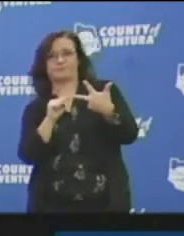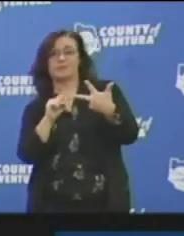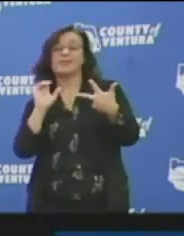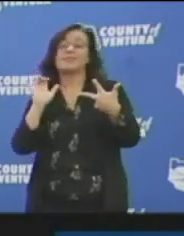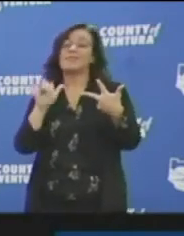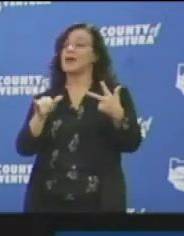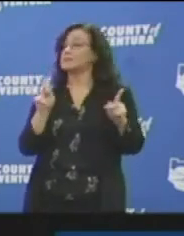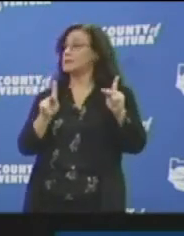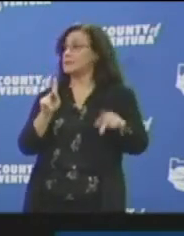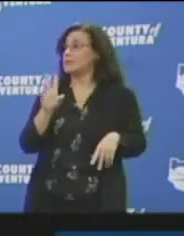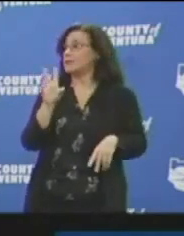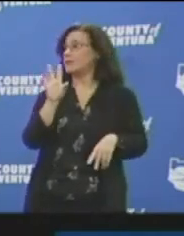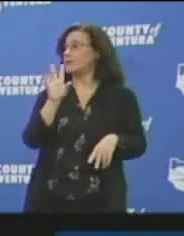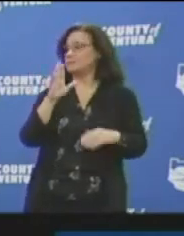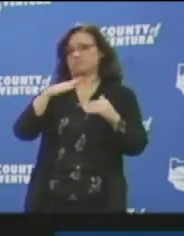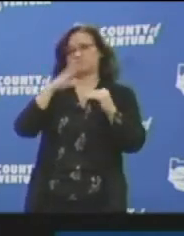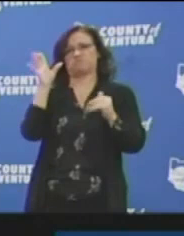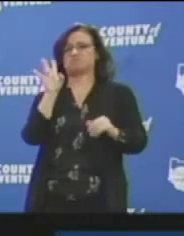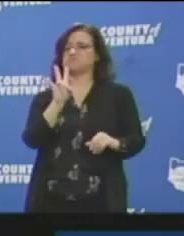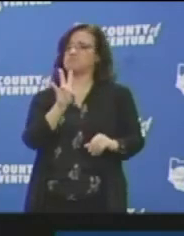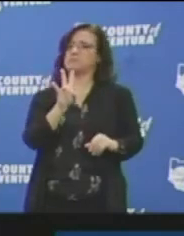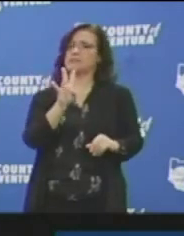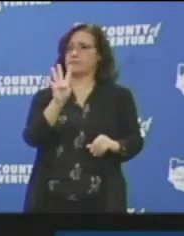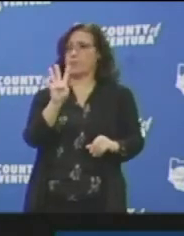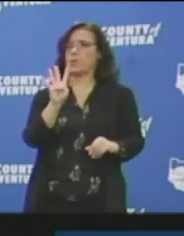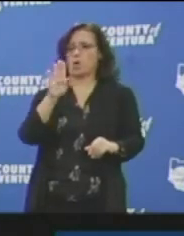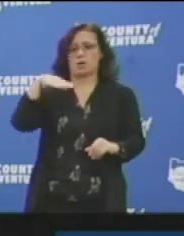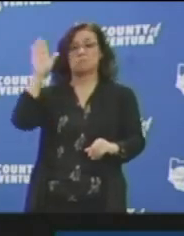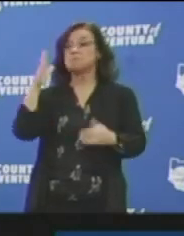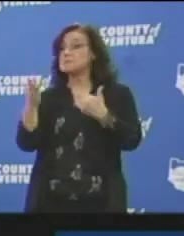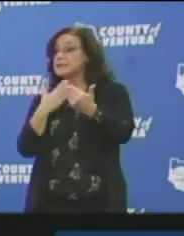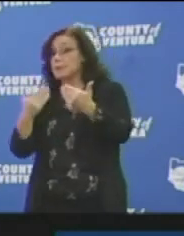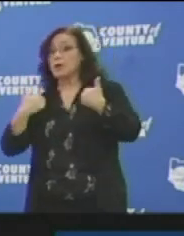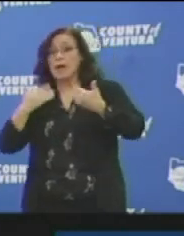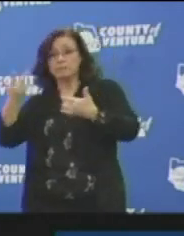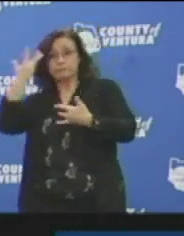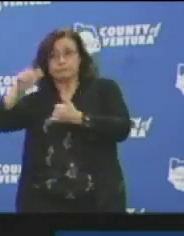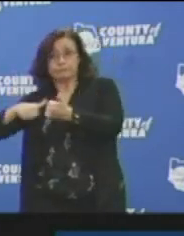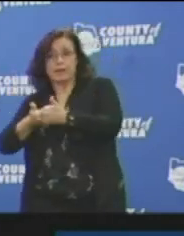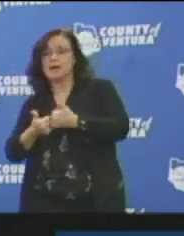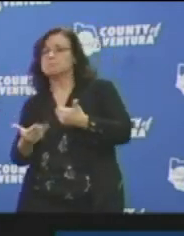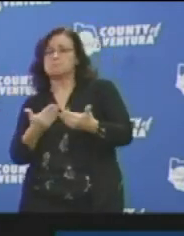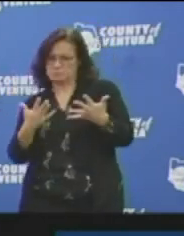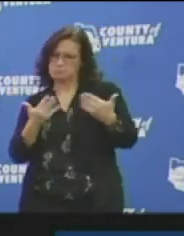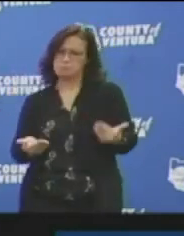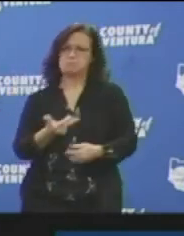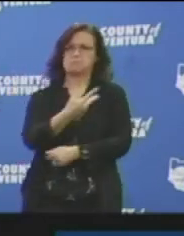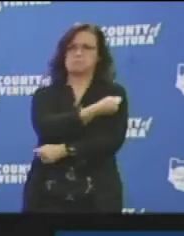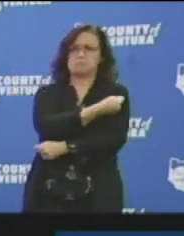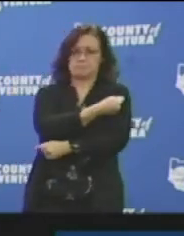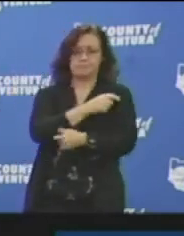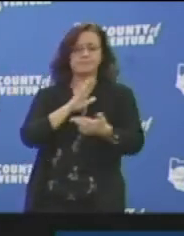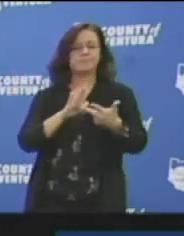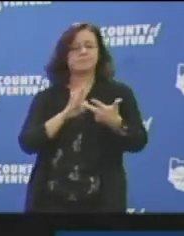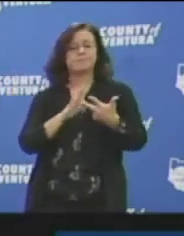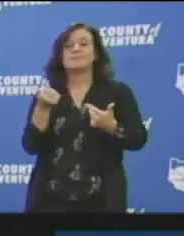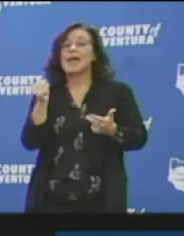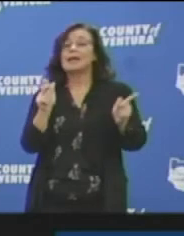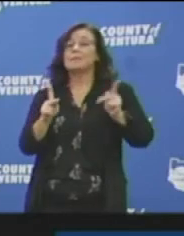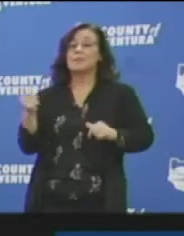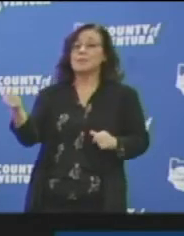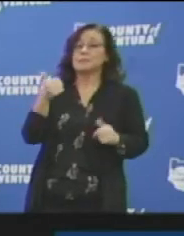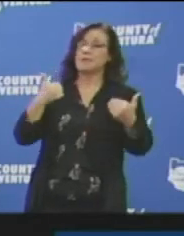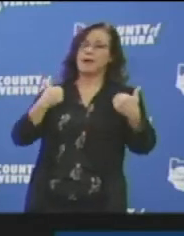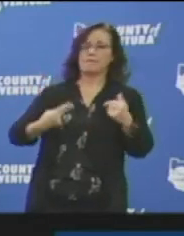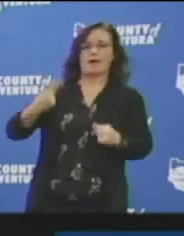of age, 74 years of age, whether they have a comorbidity or not, and people with high-risk conditions. And that means